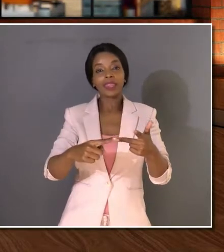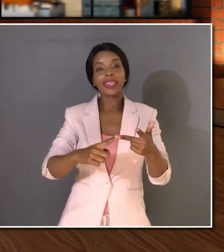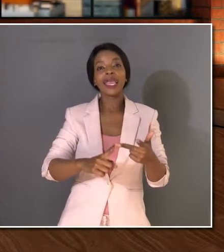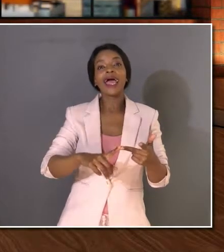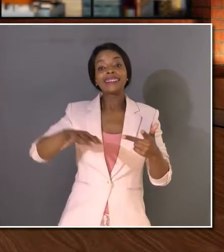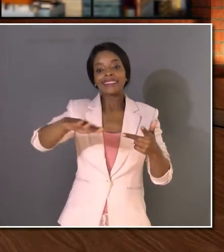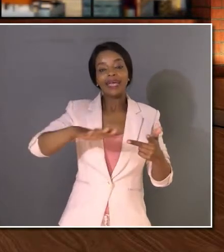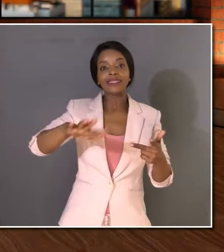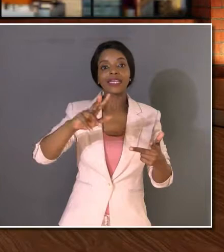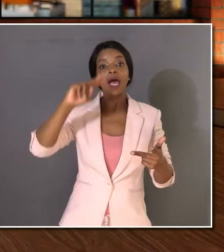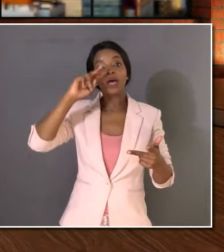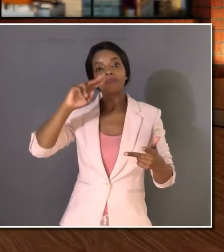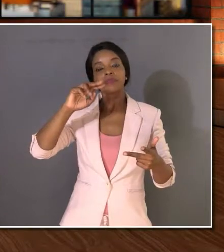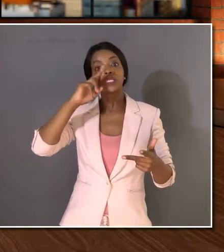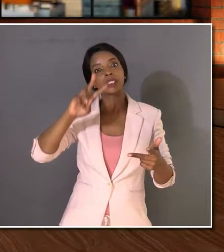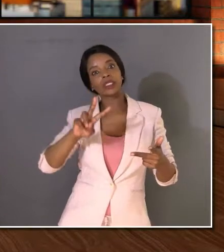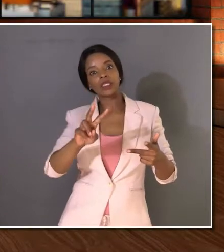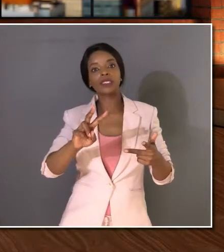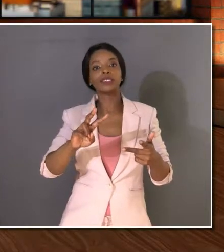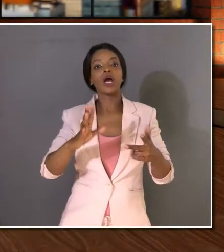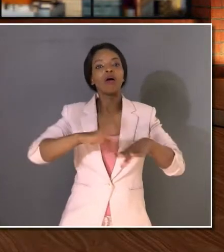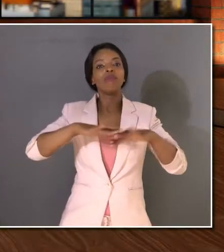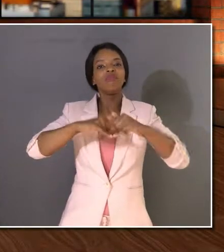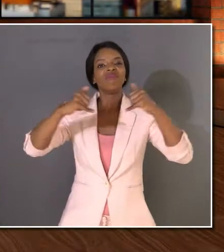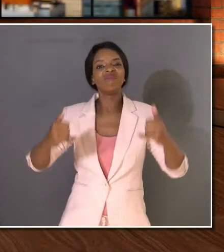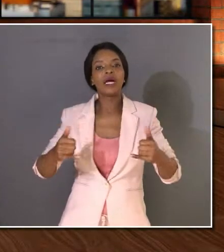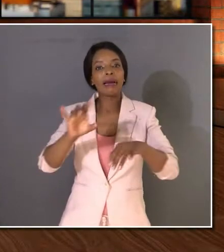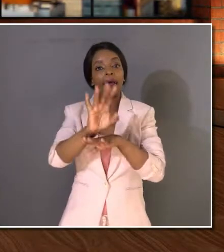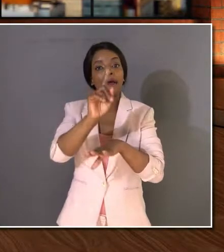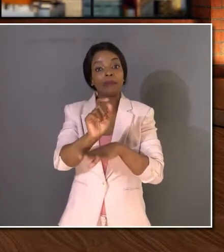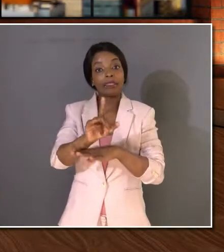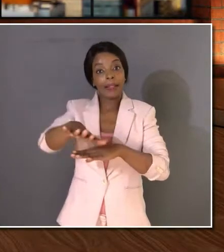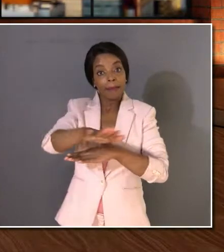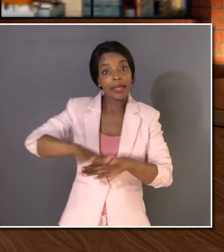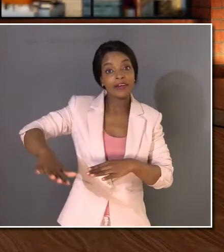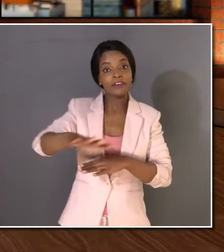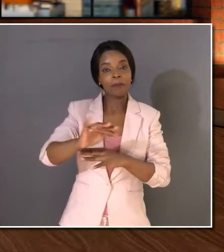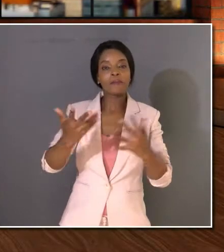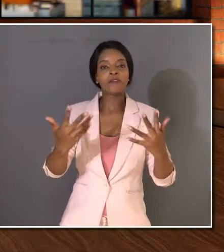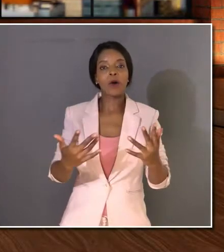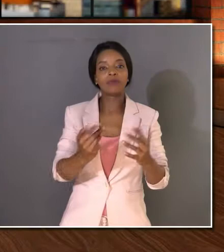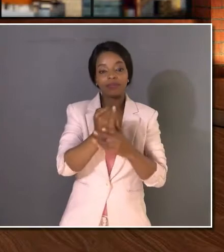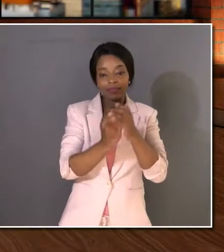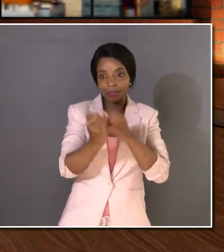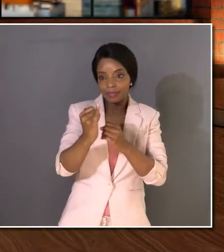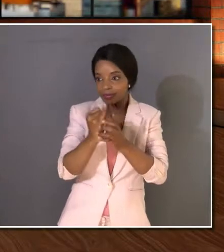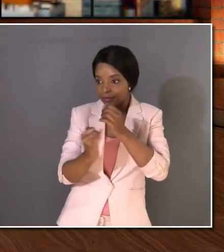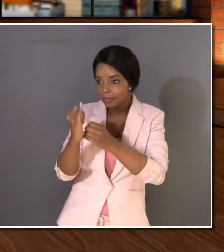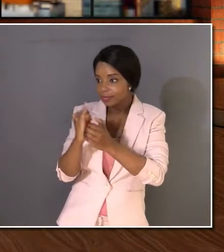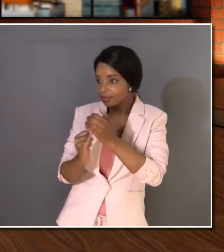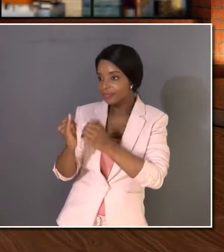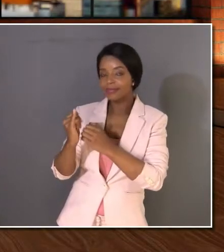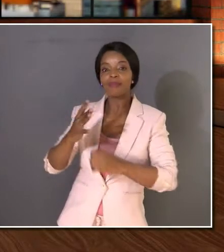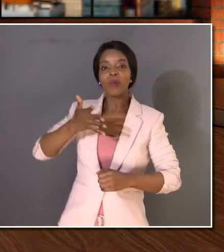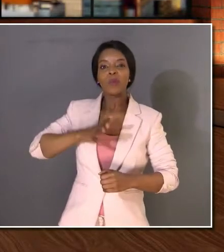Counseling, a virtual private counseling platform for individuals looking for alternative ways of